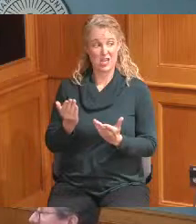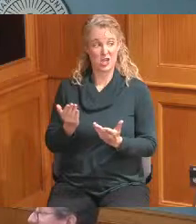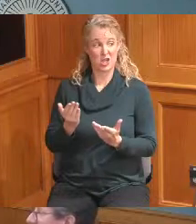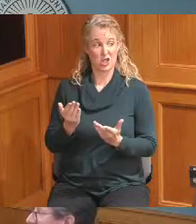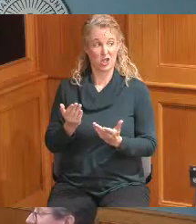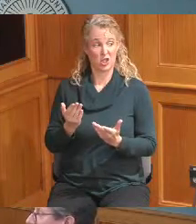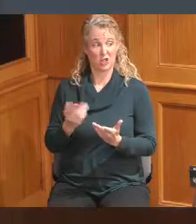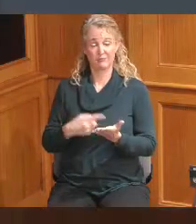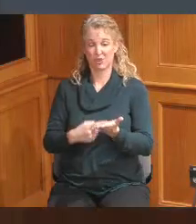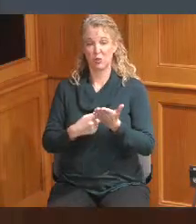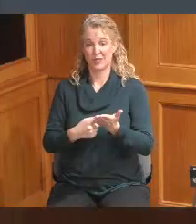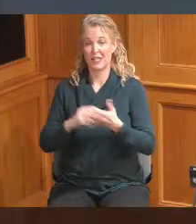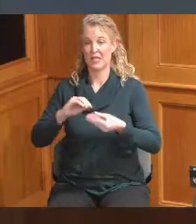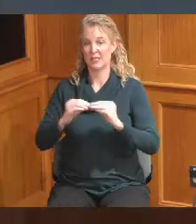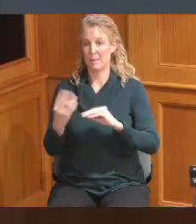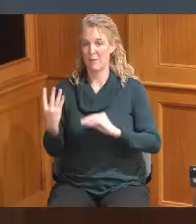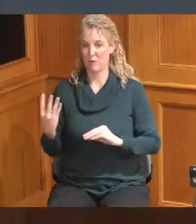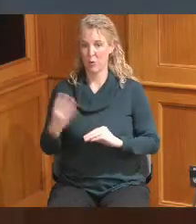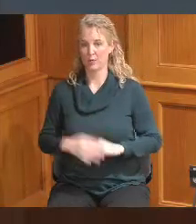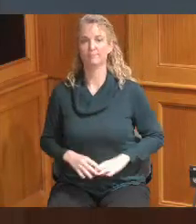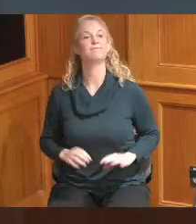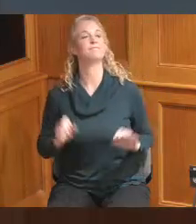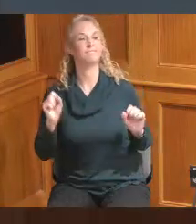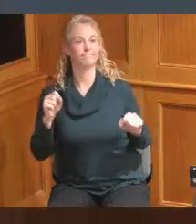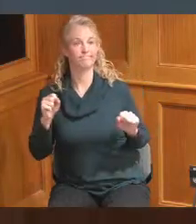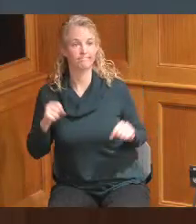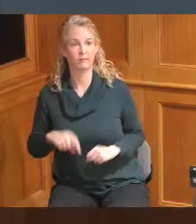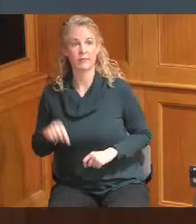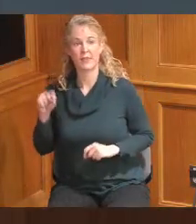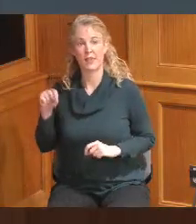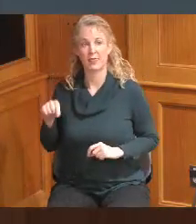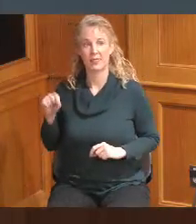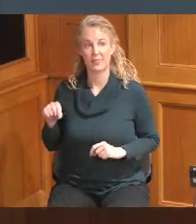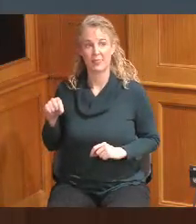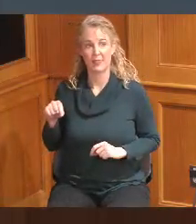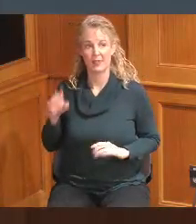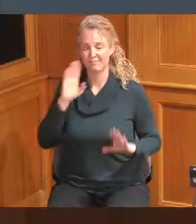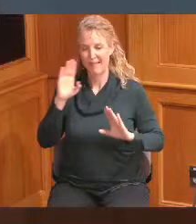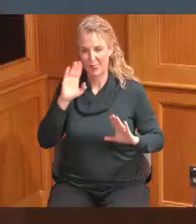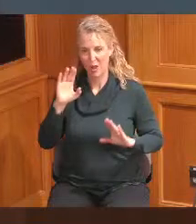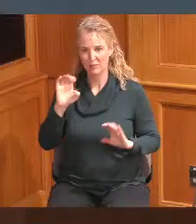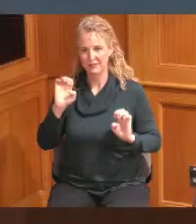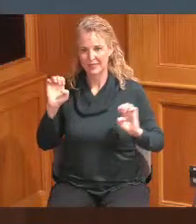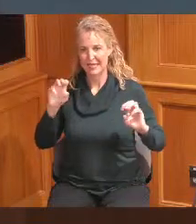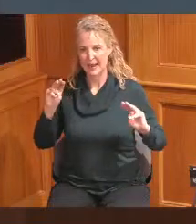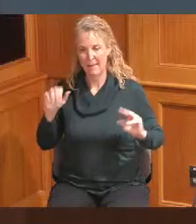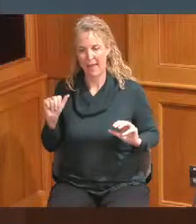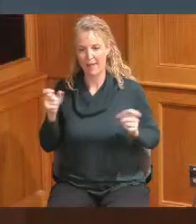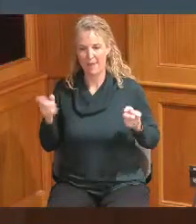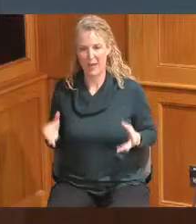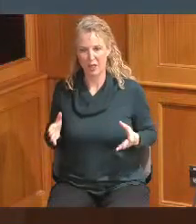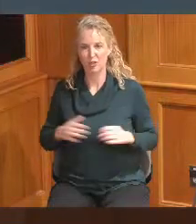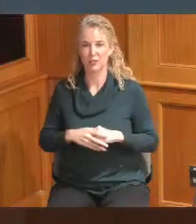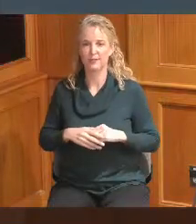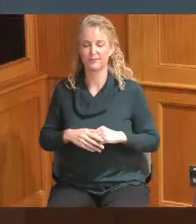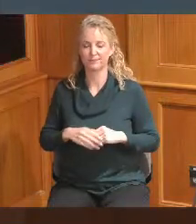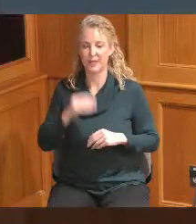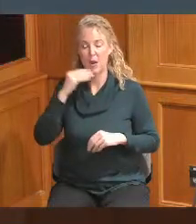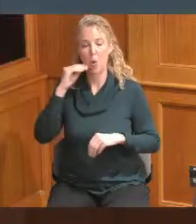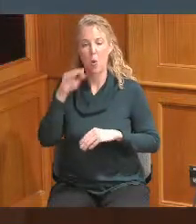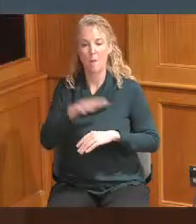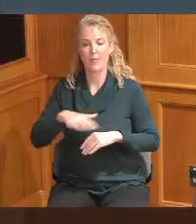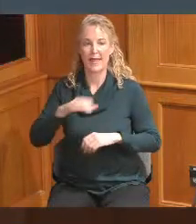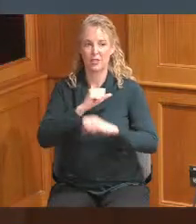talk a little bit about item number 4. Right, so this, Nick Crossley, Hamilton County Emergency Management and Homeland Security Agency